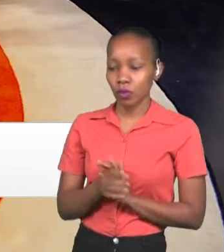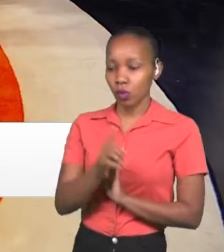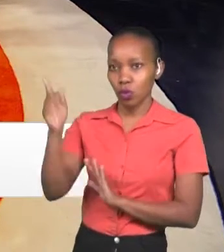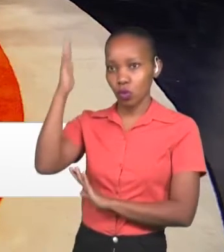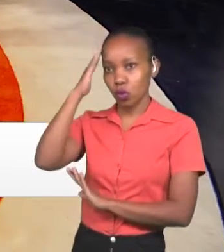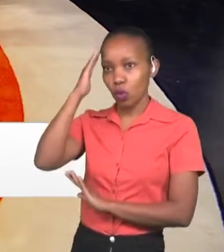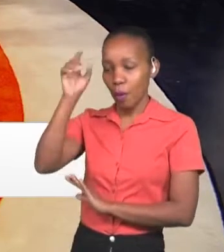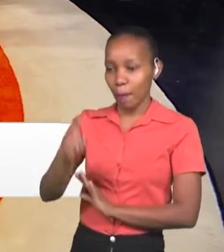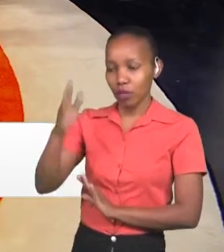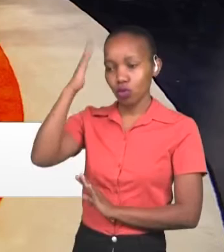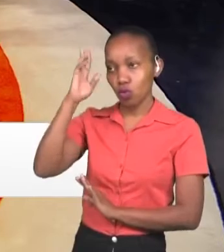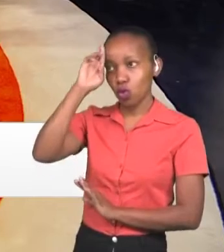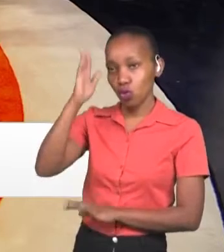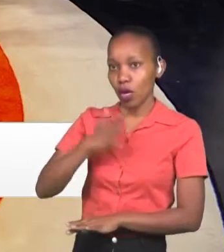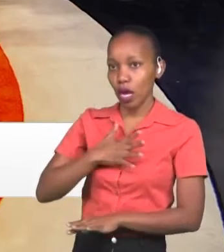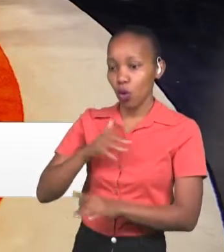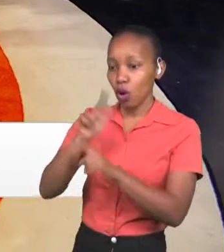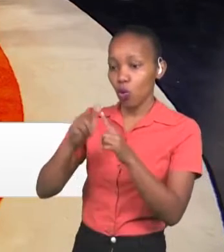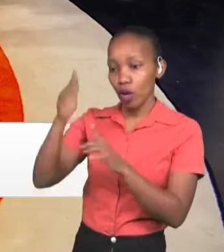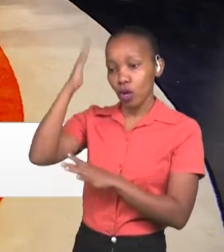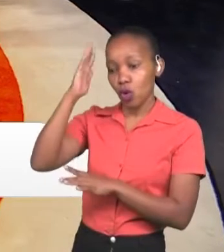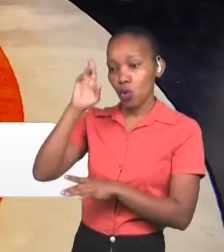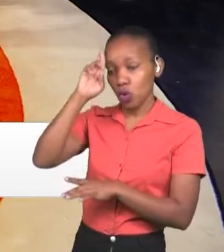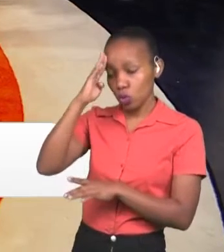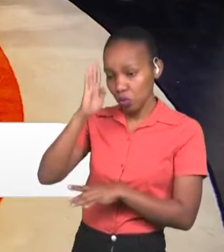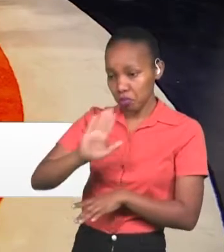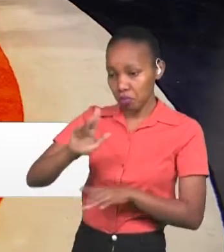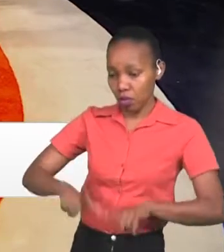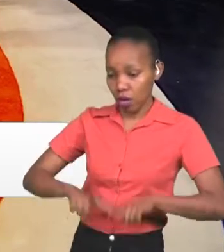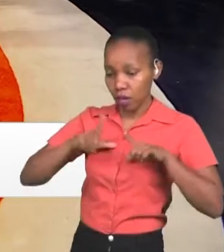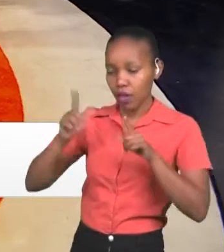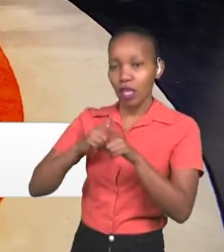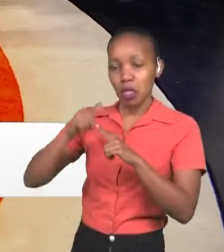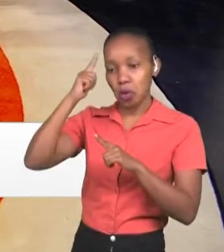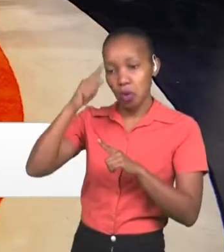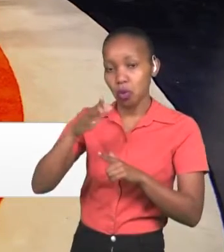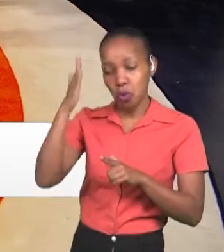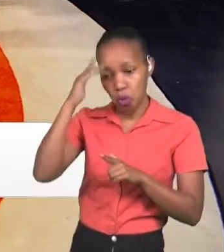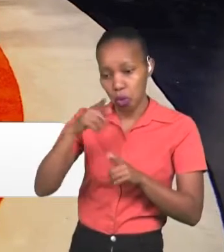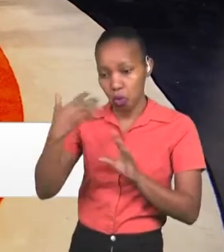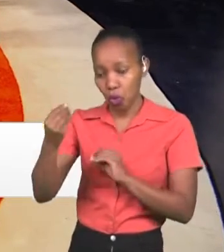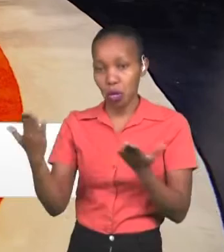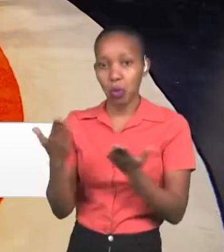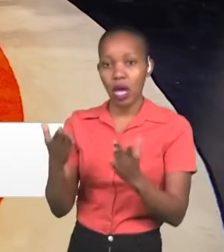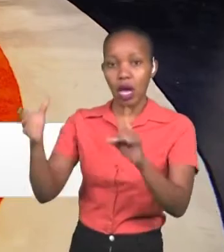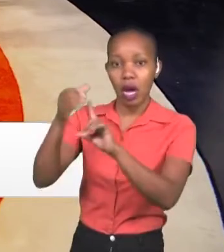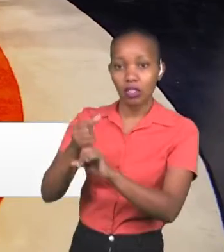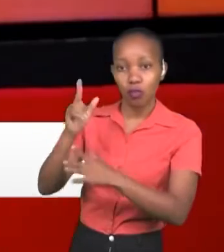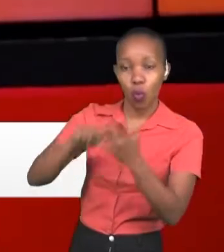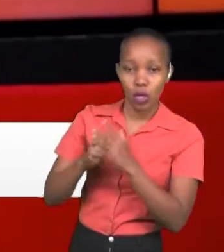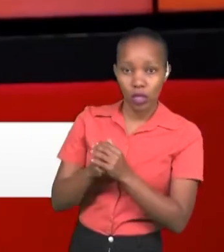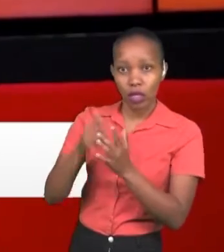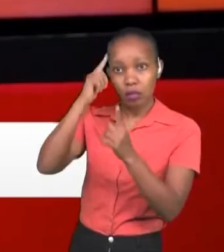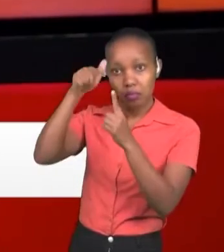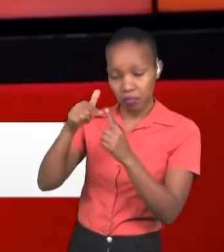need to identify our purpose. Mm-hmm. I believe when you know your purpose, then you know where you're headed. You know what you want to achieve. That means you have a